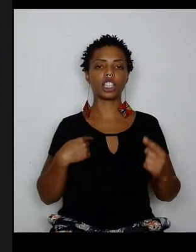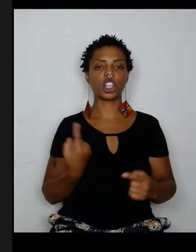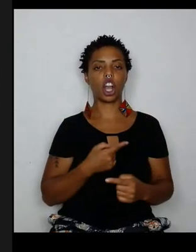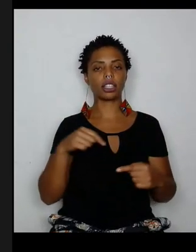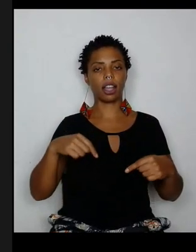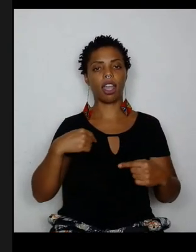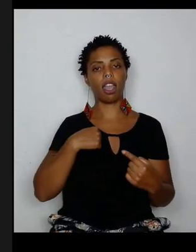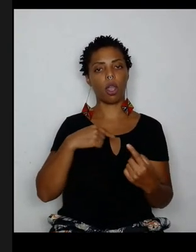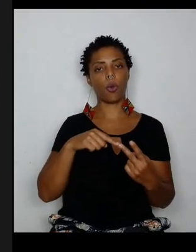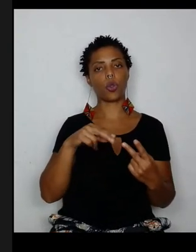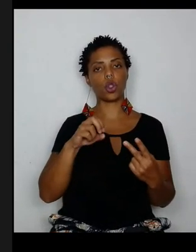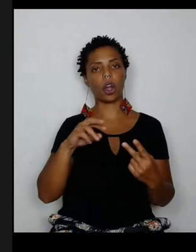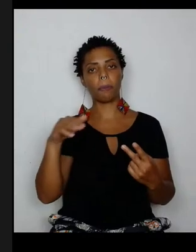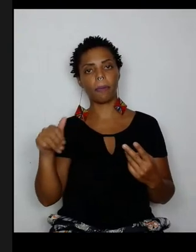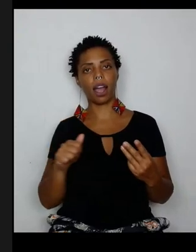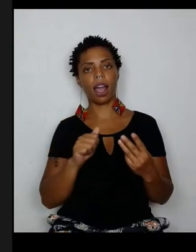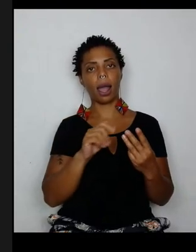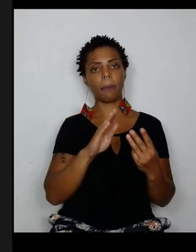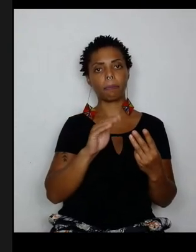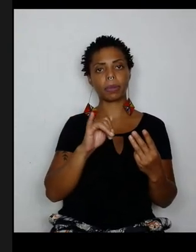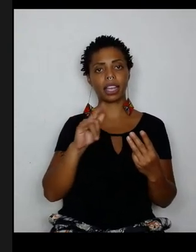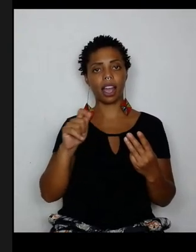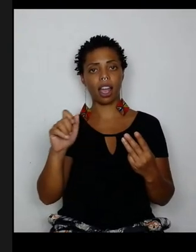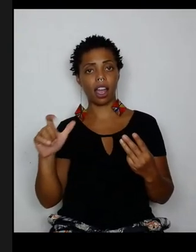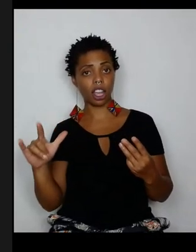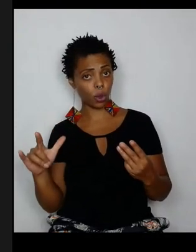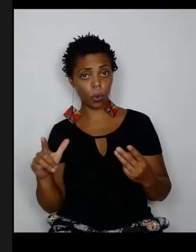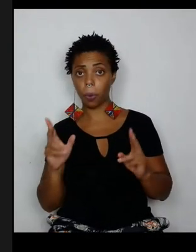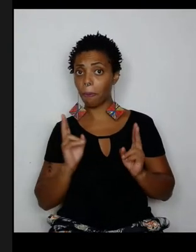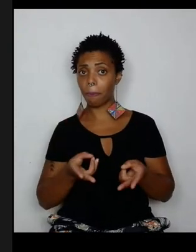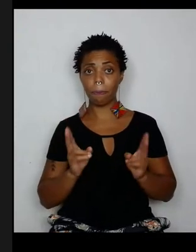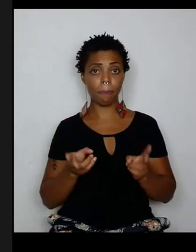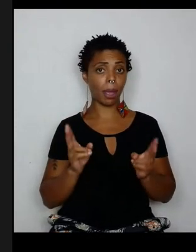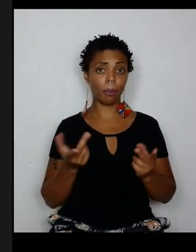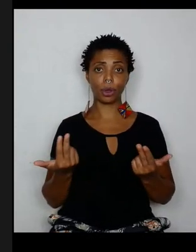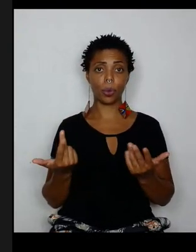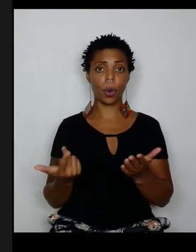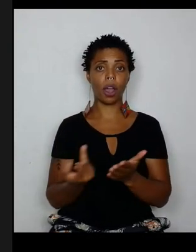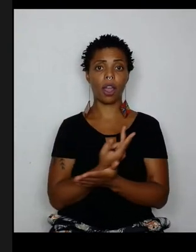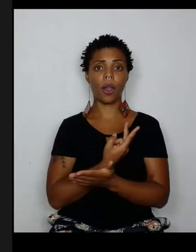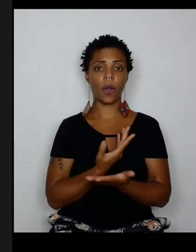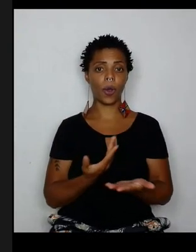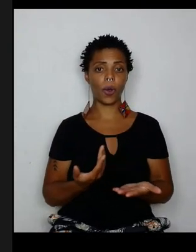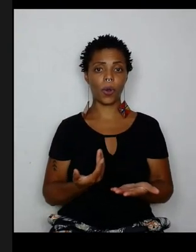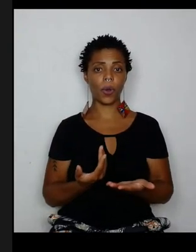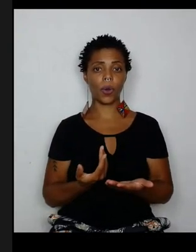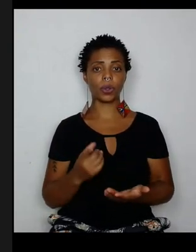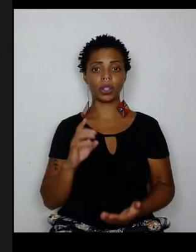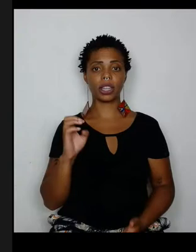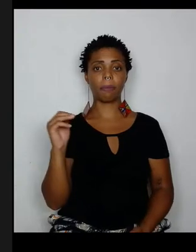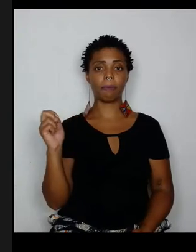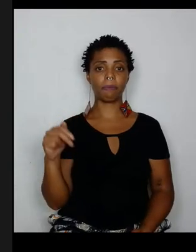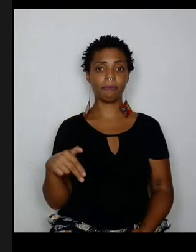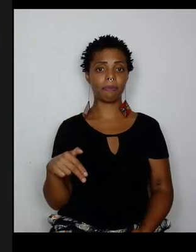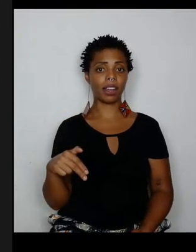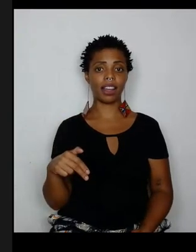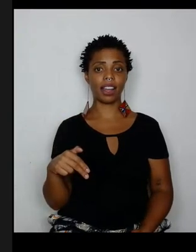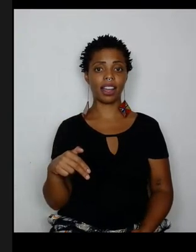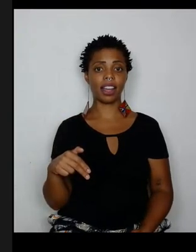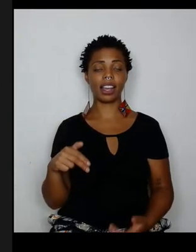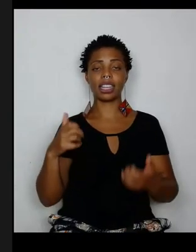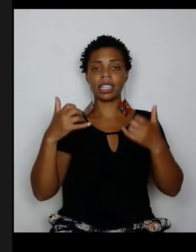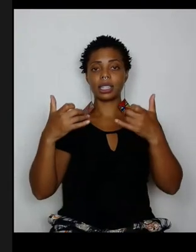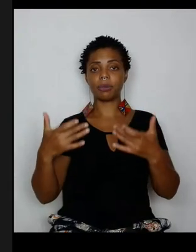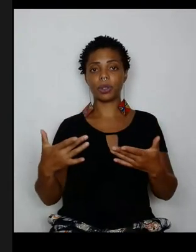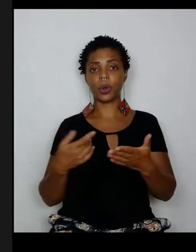error if you will that uh demand is apparently describing the end of the text that you cite and i spent um i ended my talk in